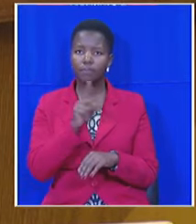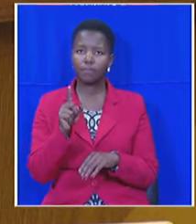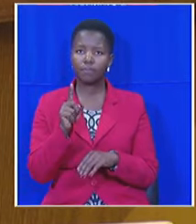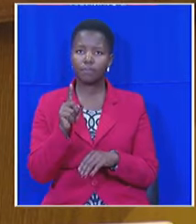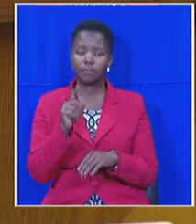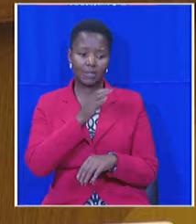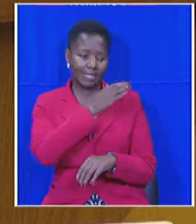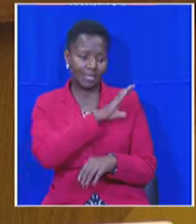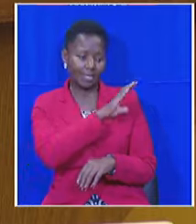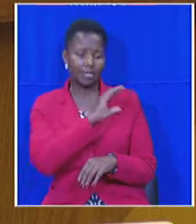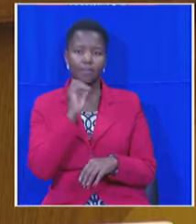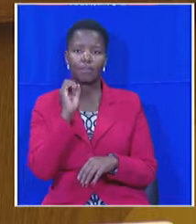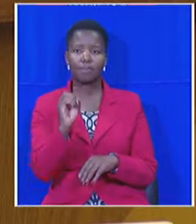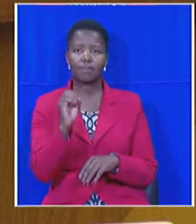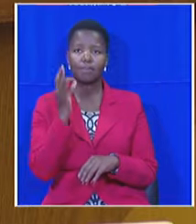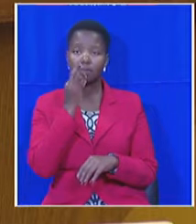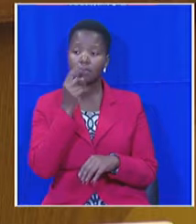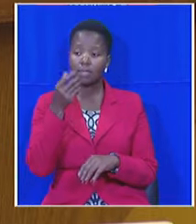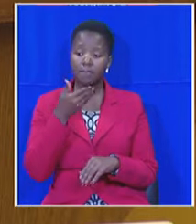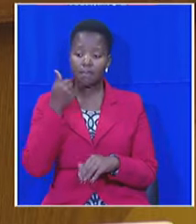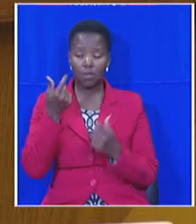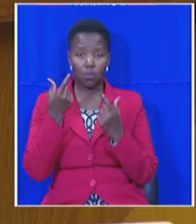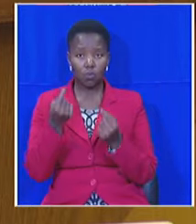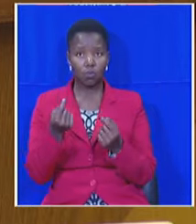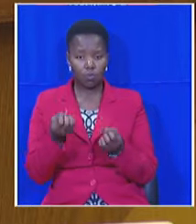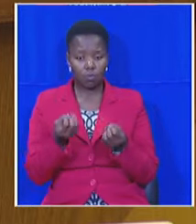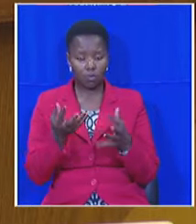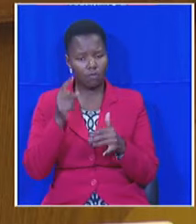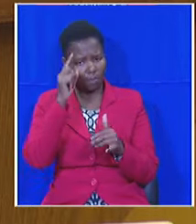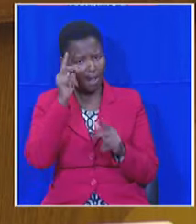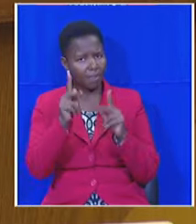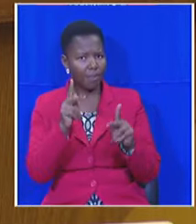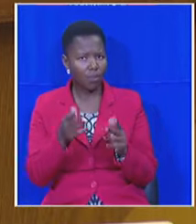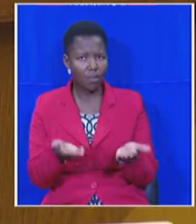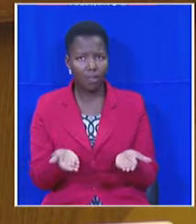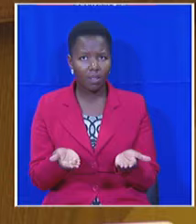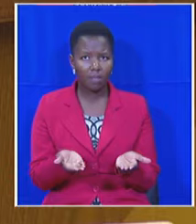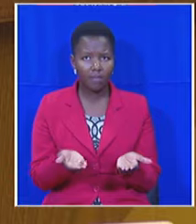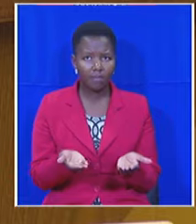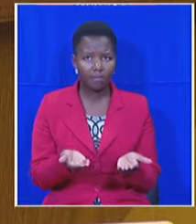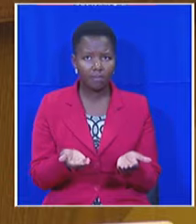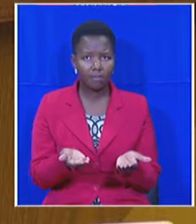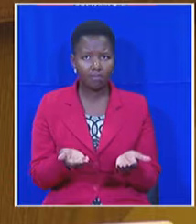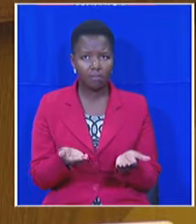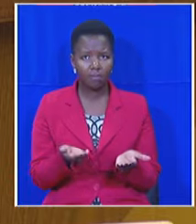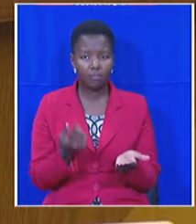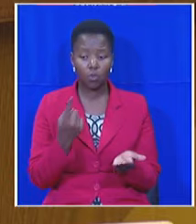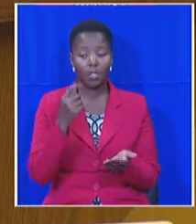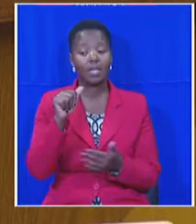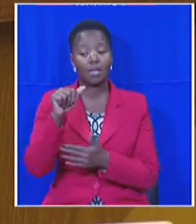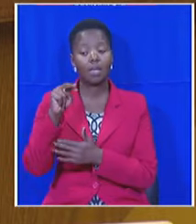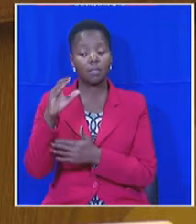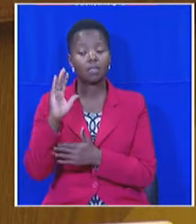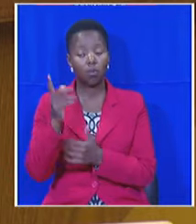enizosenzela kona. This department is the one that has improved the lives of the rural people. That is only the ANC.